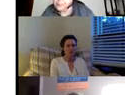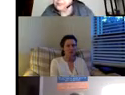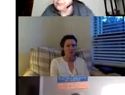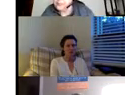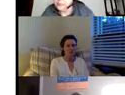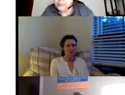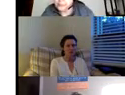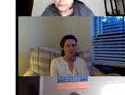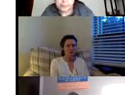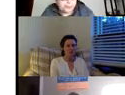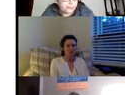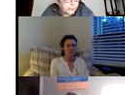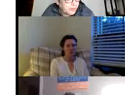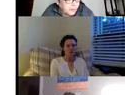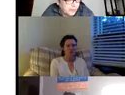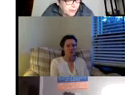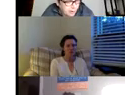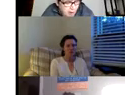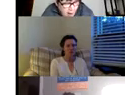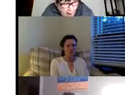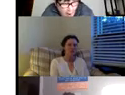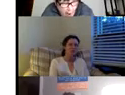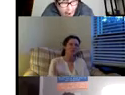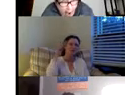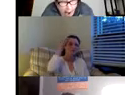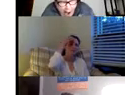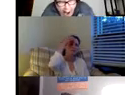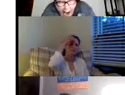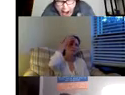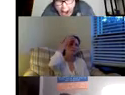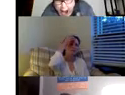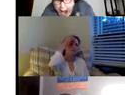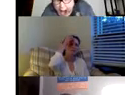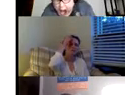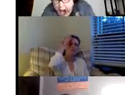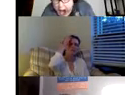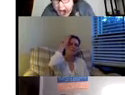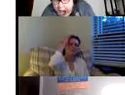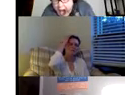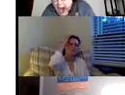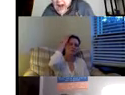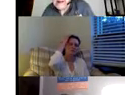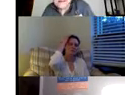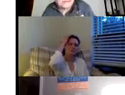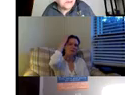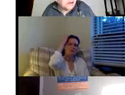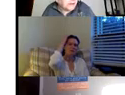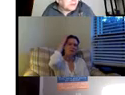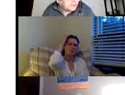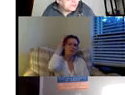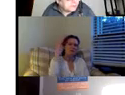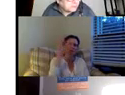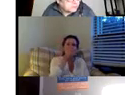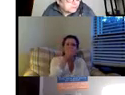the baton and keep going. And knowing that while I work for greater